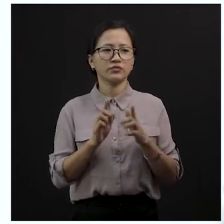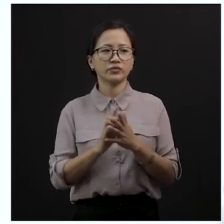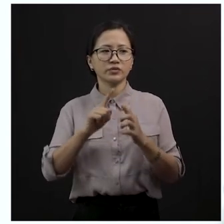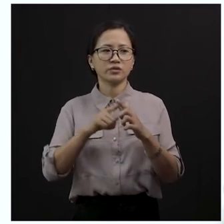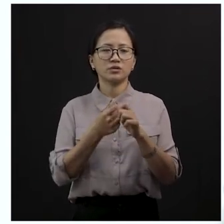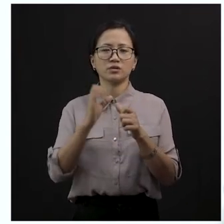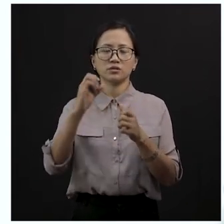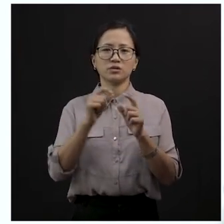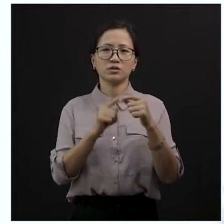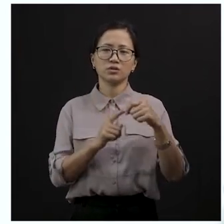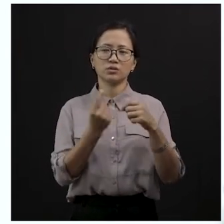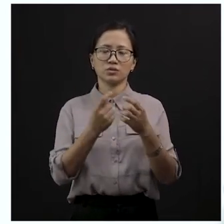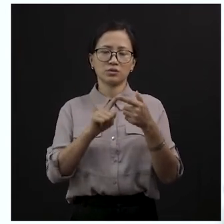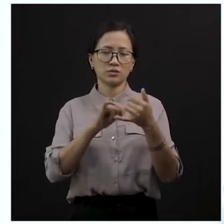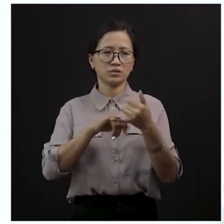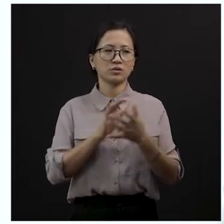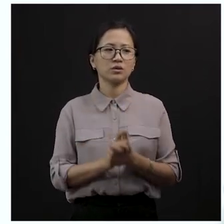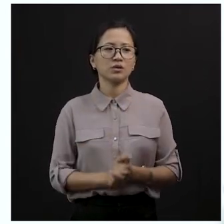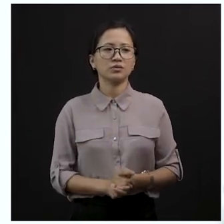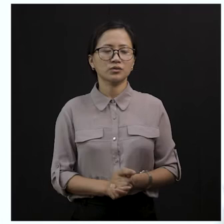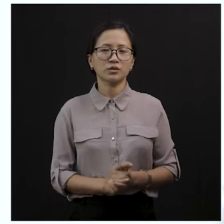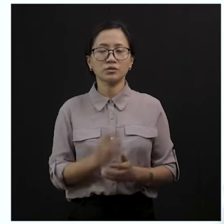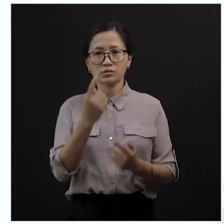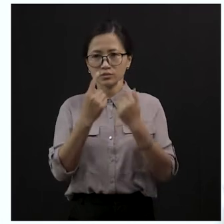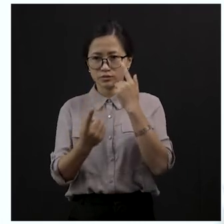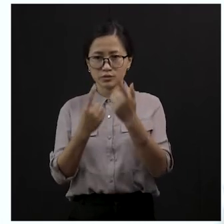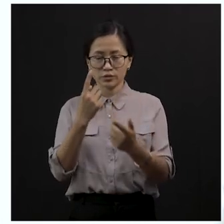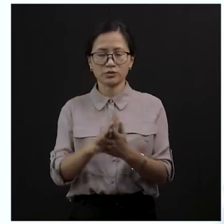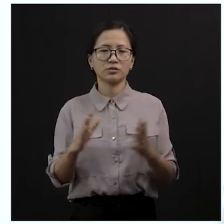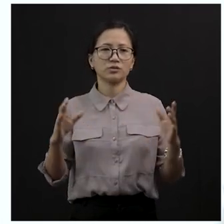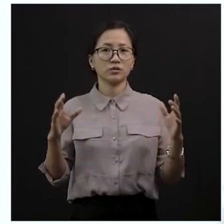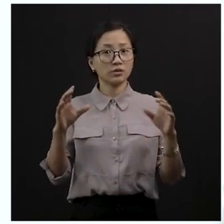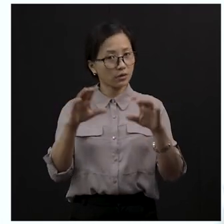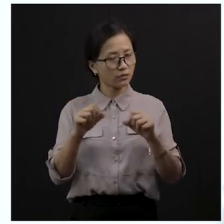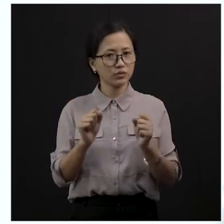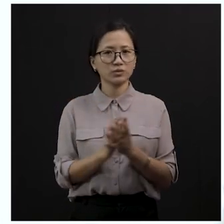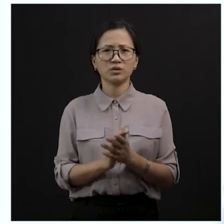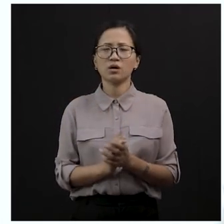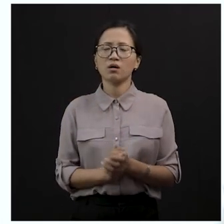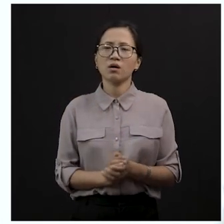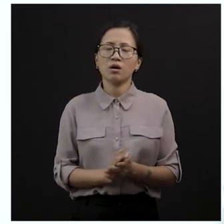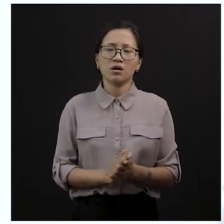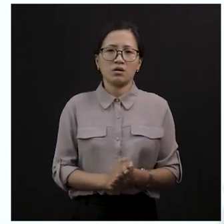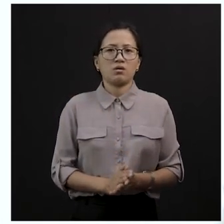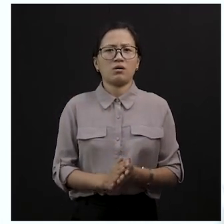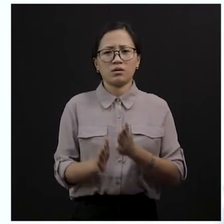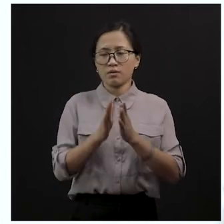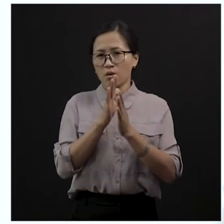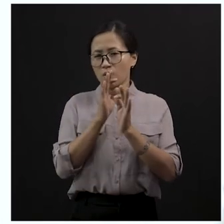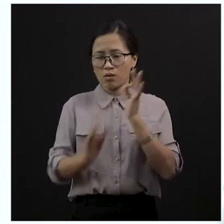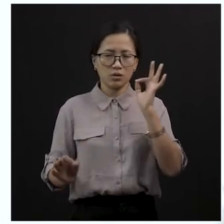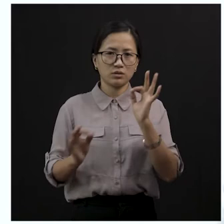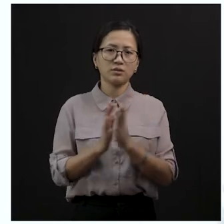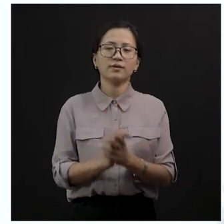two brothers, they discovered that they can fly with hot air balloon. See, this is a hot air balloon. See